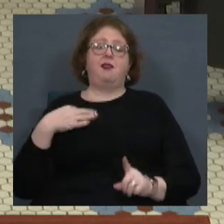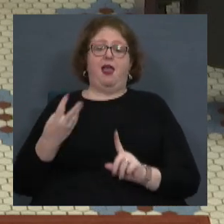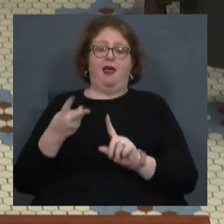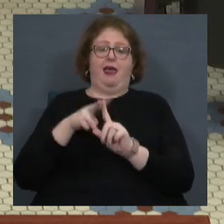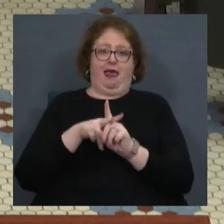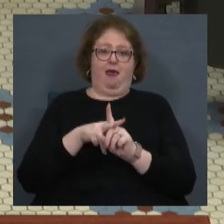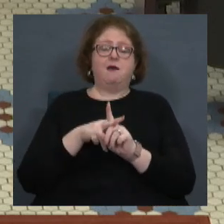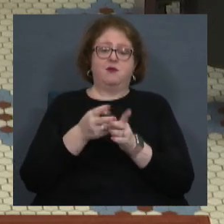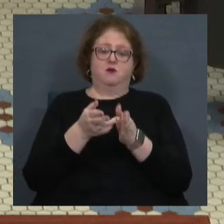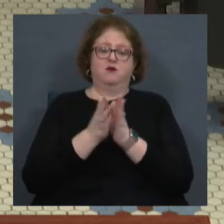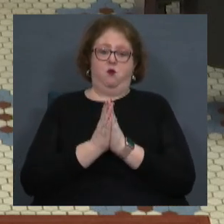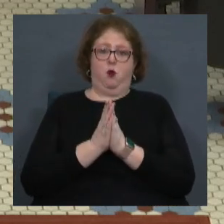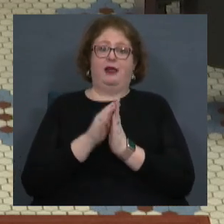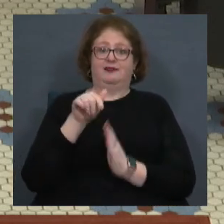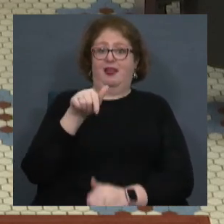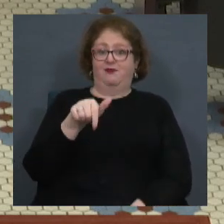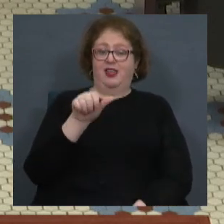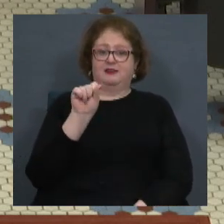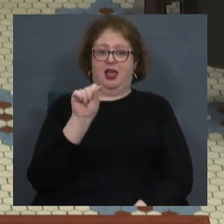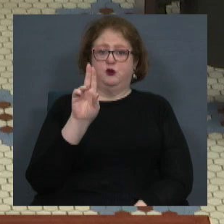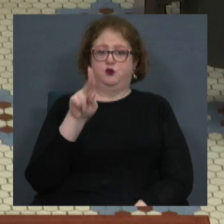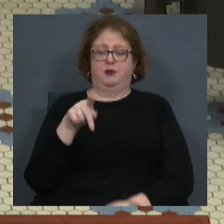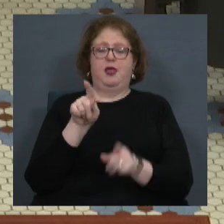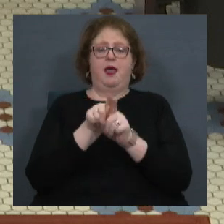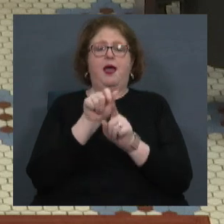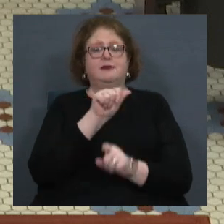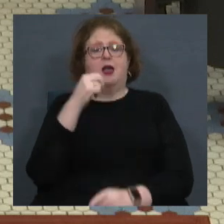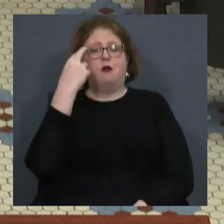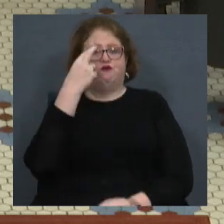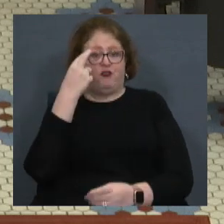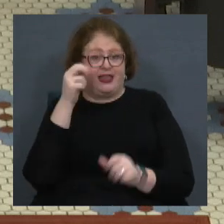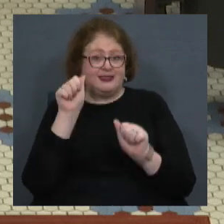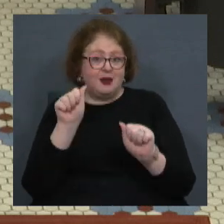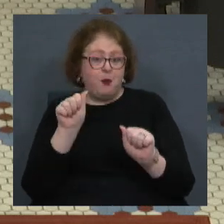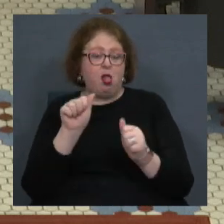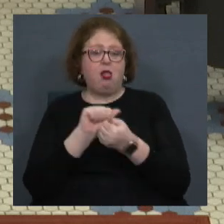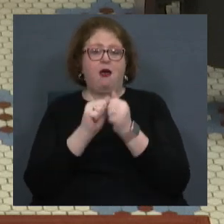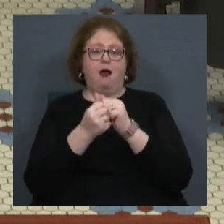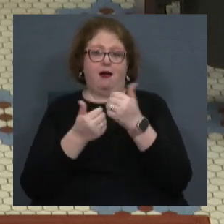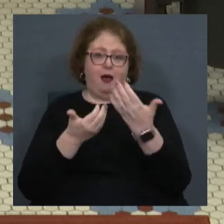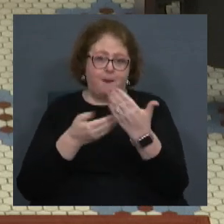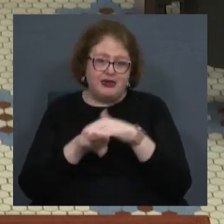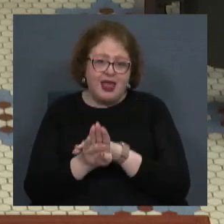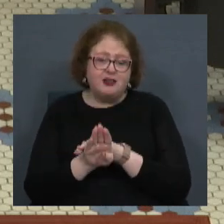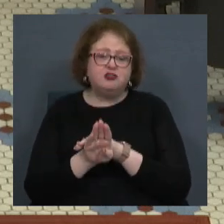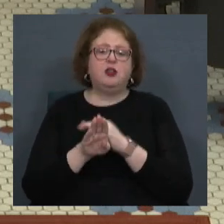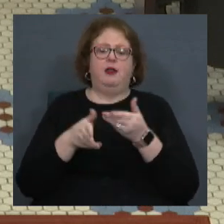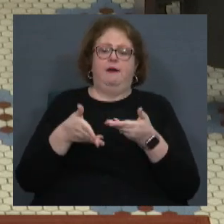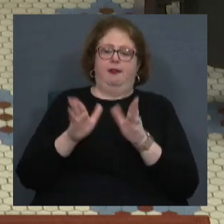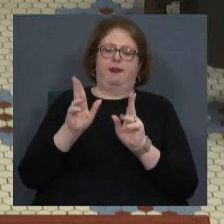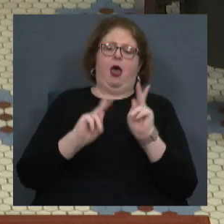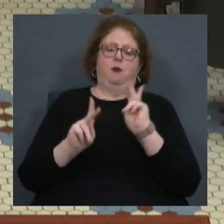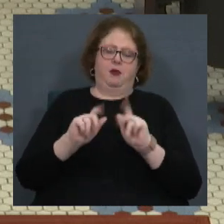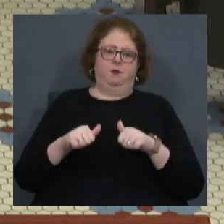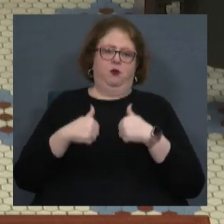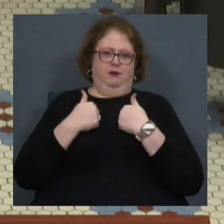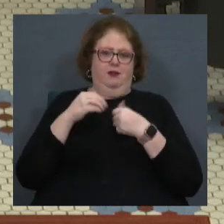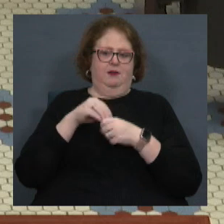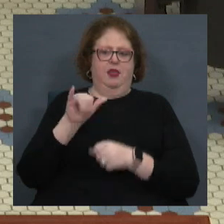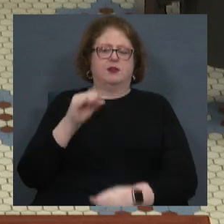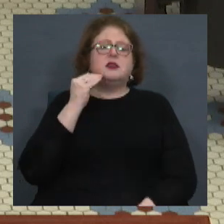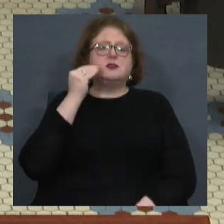reasonable accommodation to allow these residents to enjoy living independently at this home in a single-family